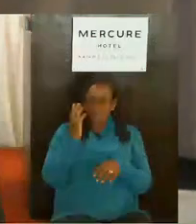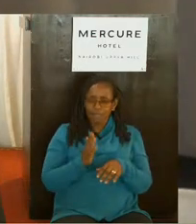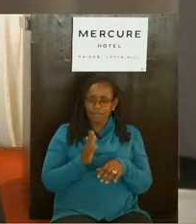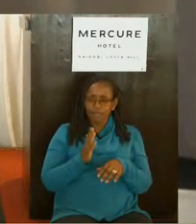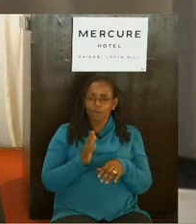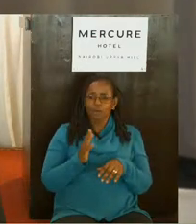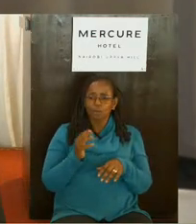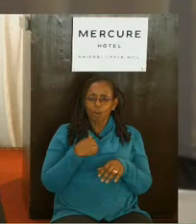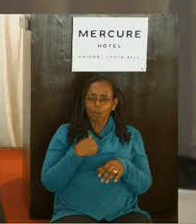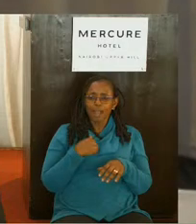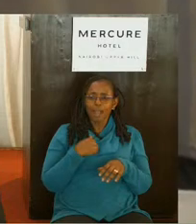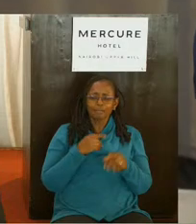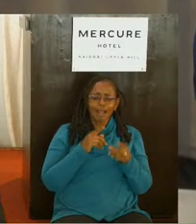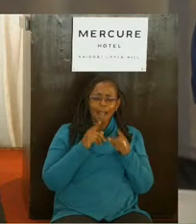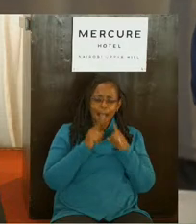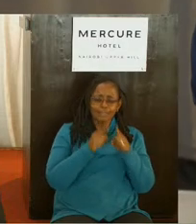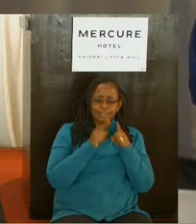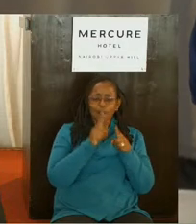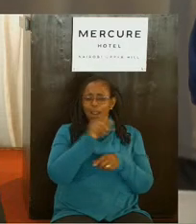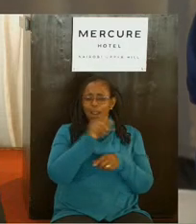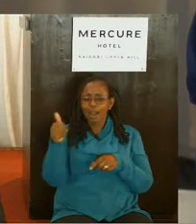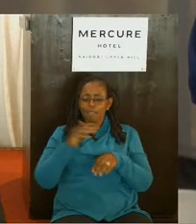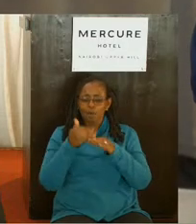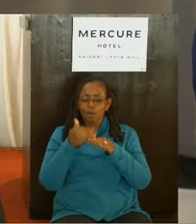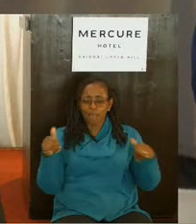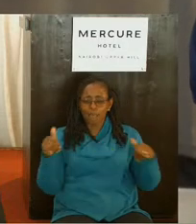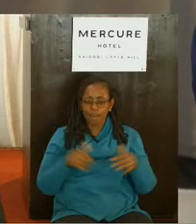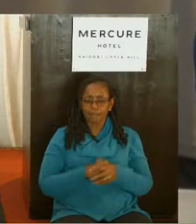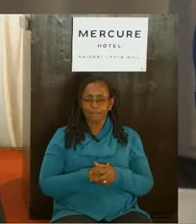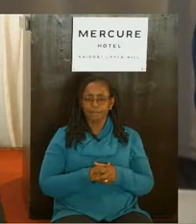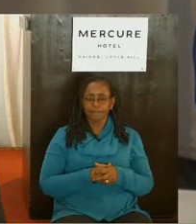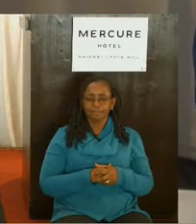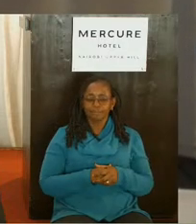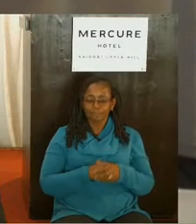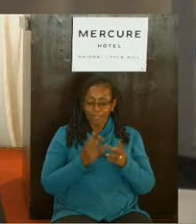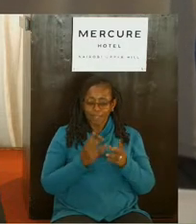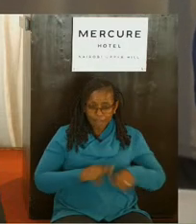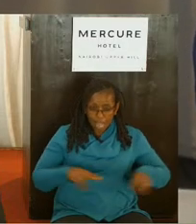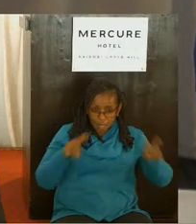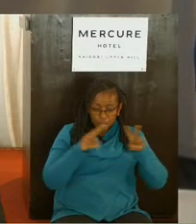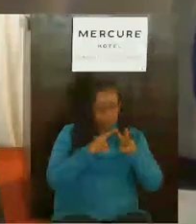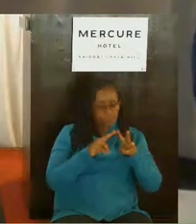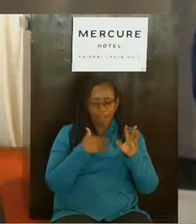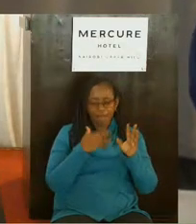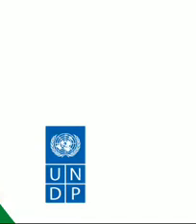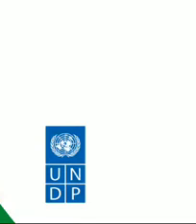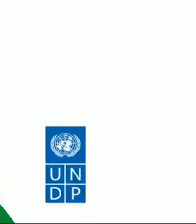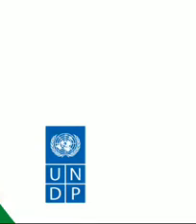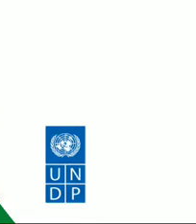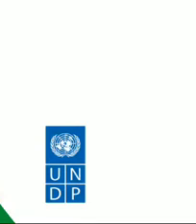each other online so in terms of values there's no values I remember there's